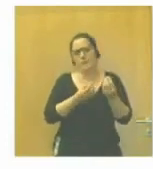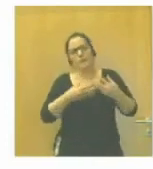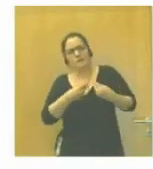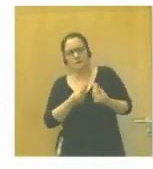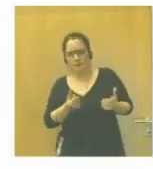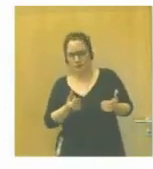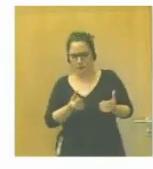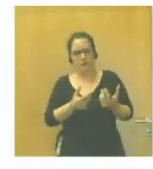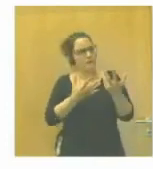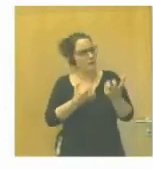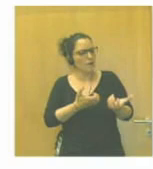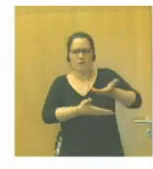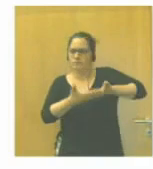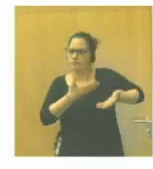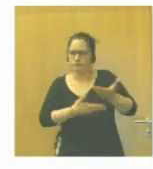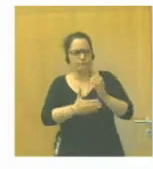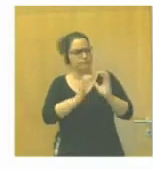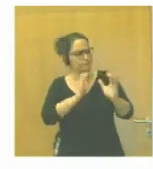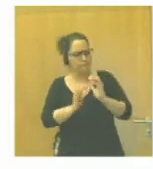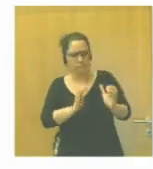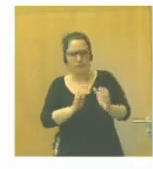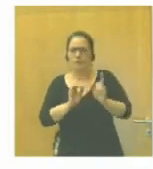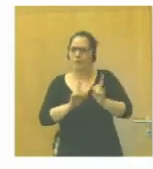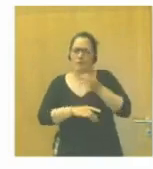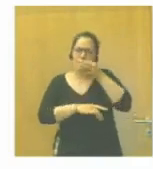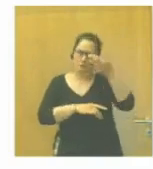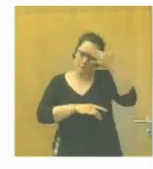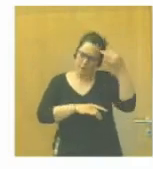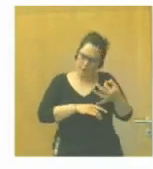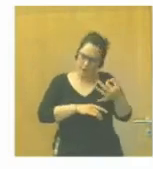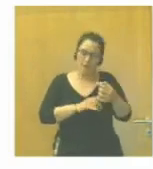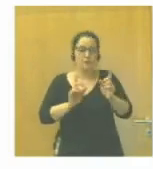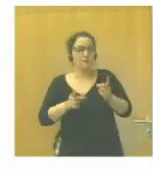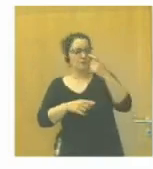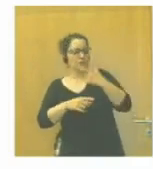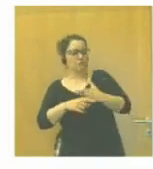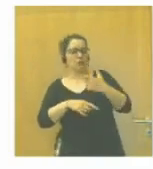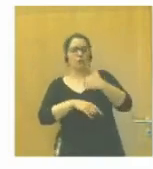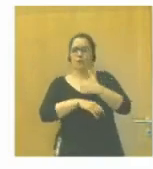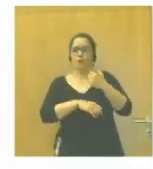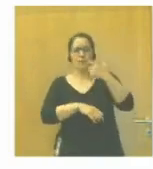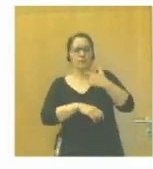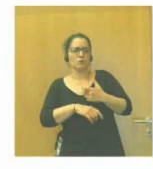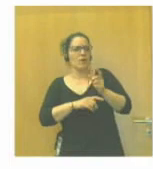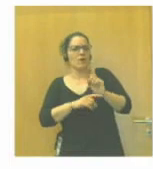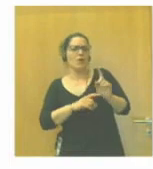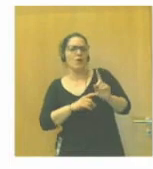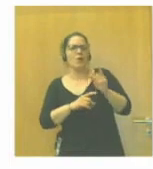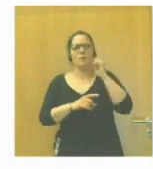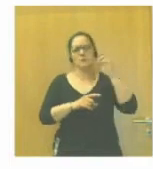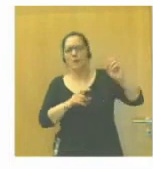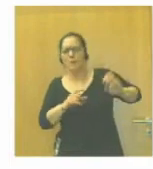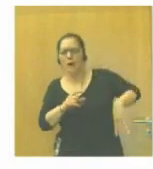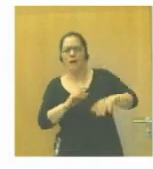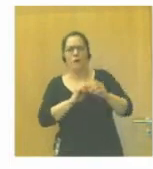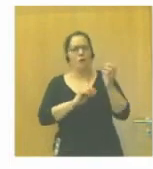Whatever it is that the person came to you with, probably it was very brave of them to tell you. They may have told others in the past who didn't